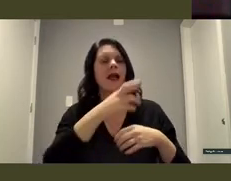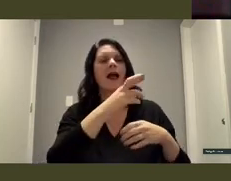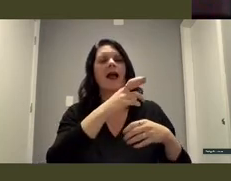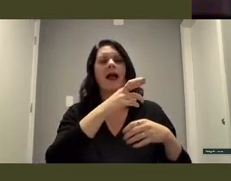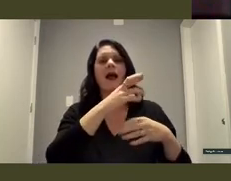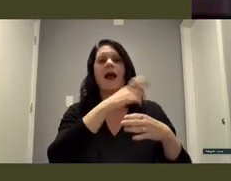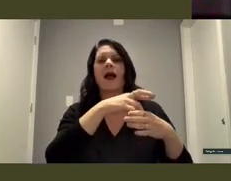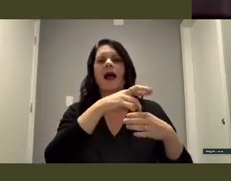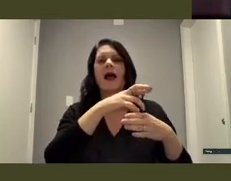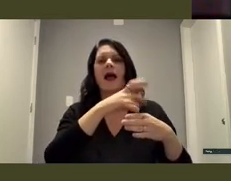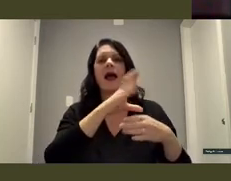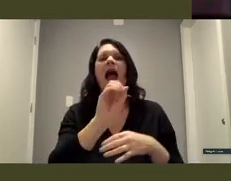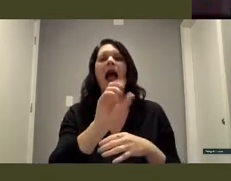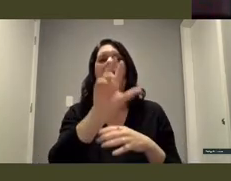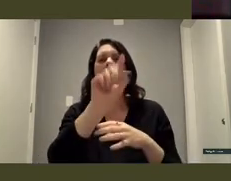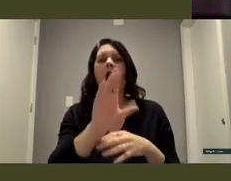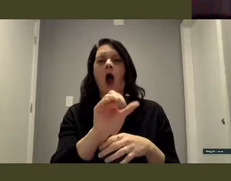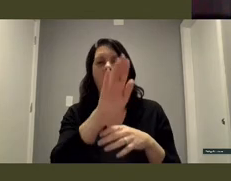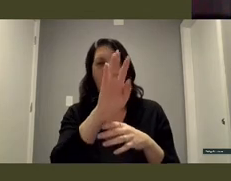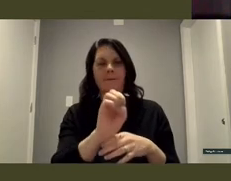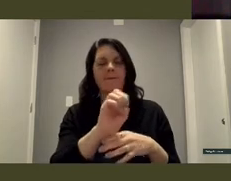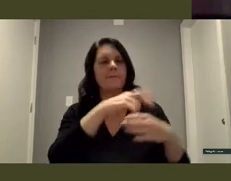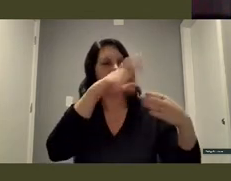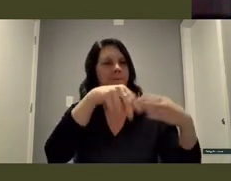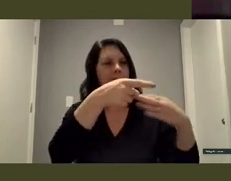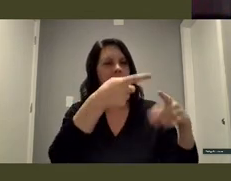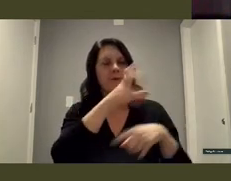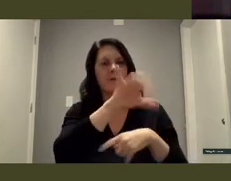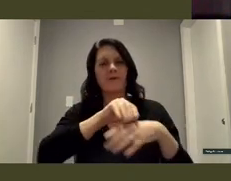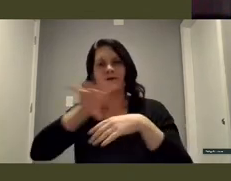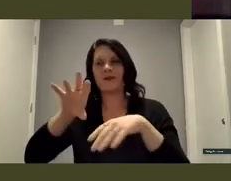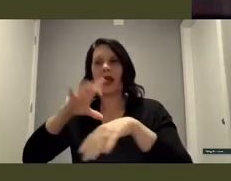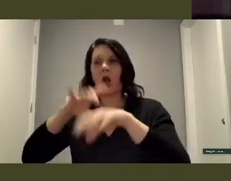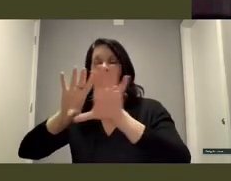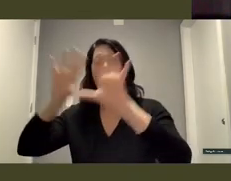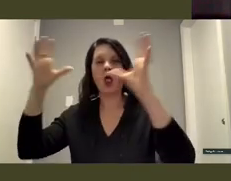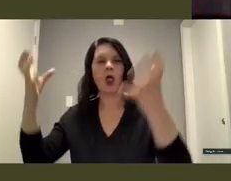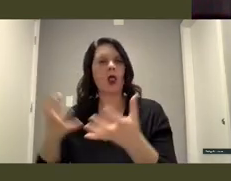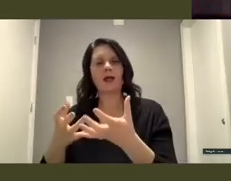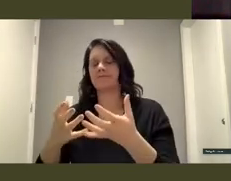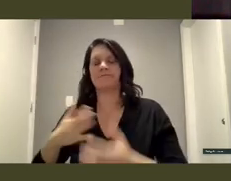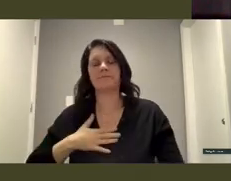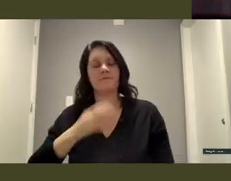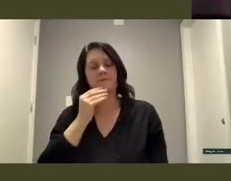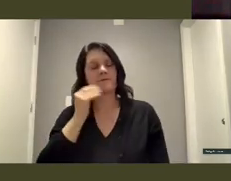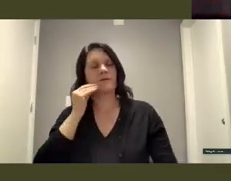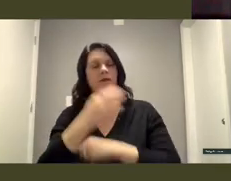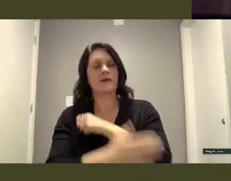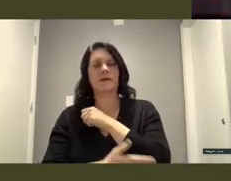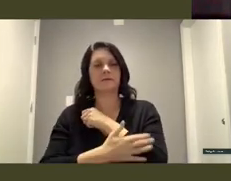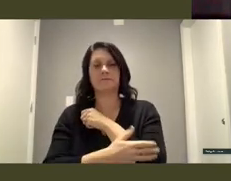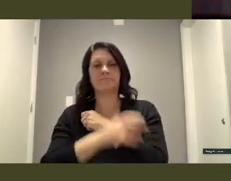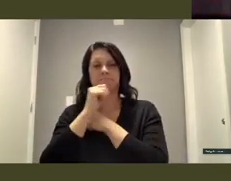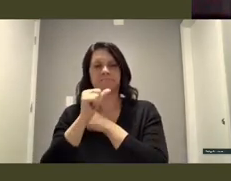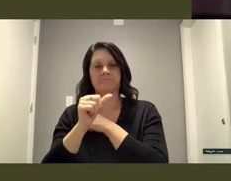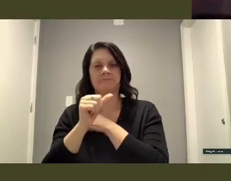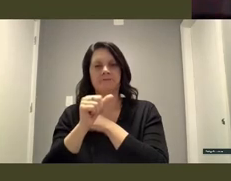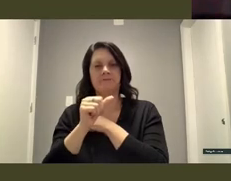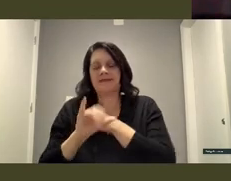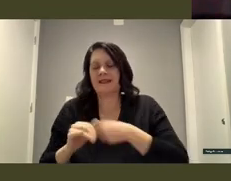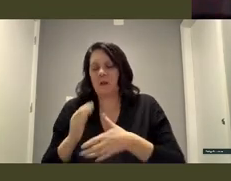what is currently happening globally and in my home country. It is just a very small part